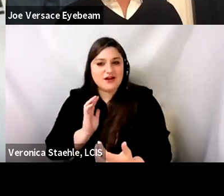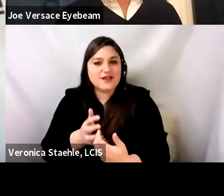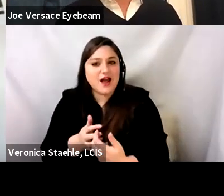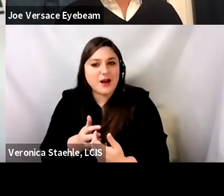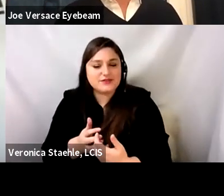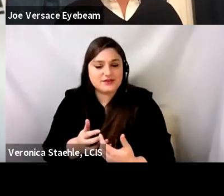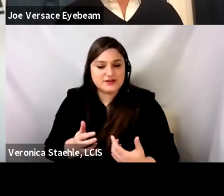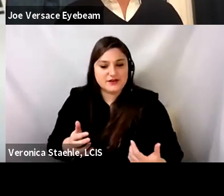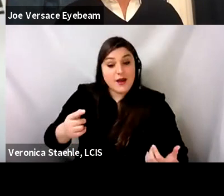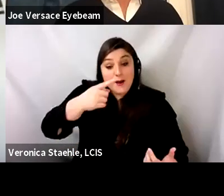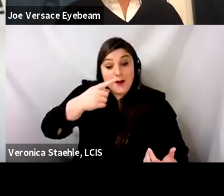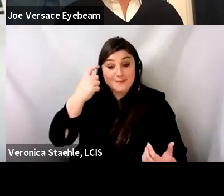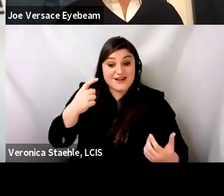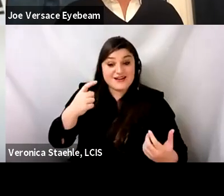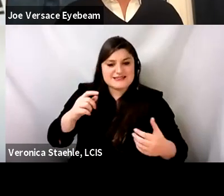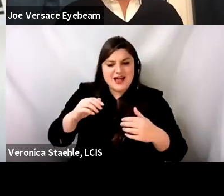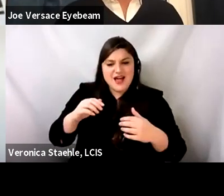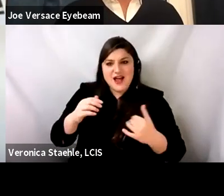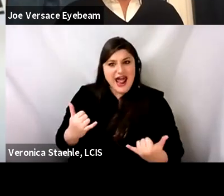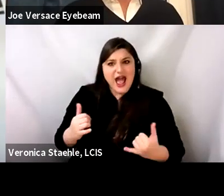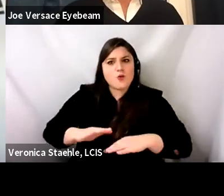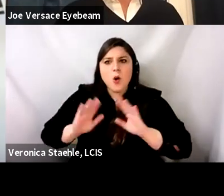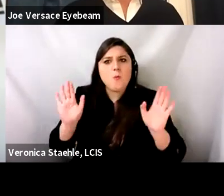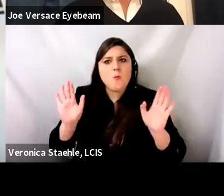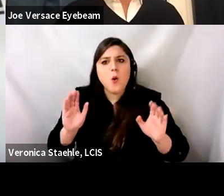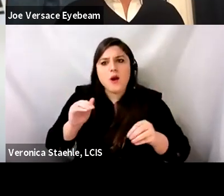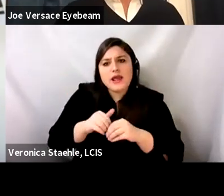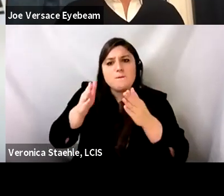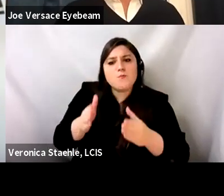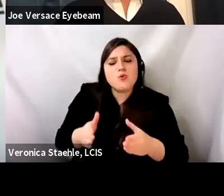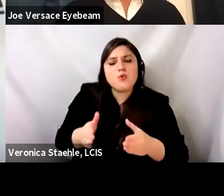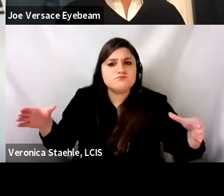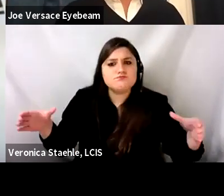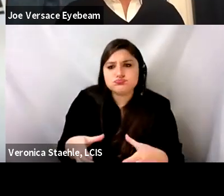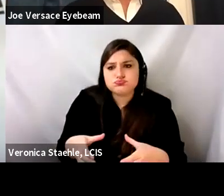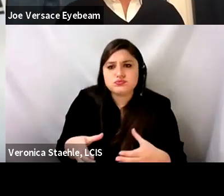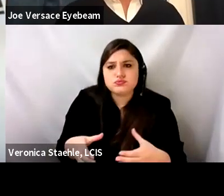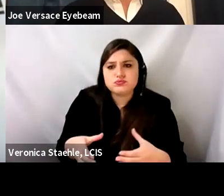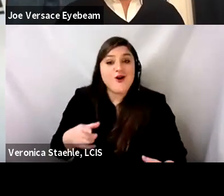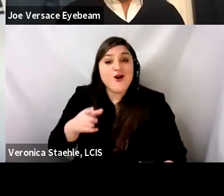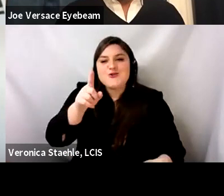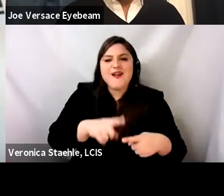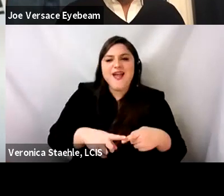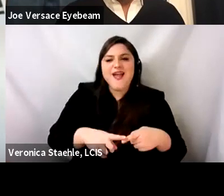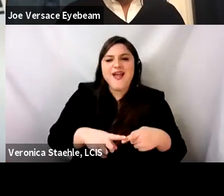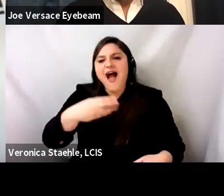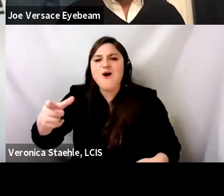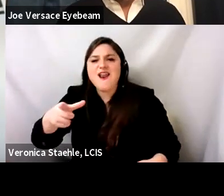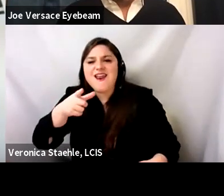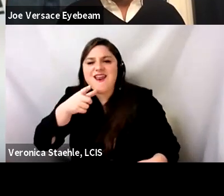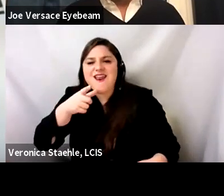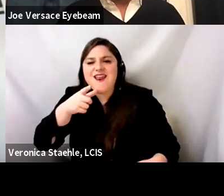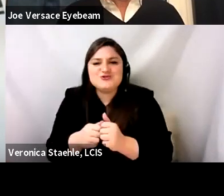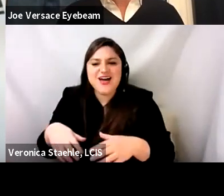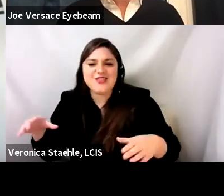there's no in-person gatherings, in-person intimates, you know, you can't bring them to, you know, have lunch with Francis and press